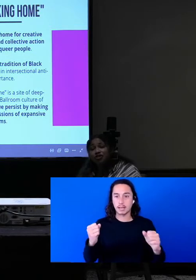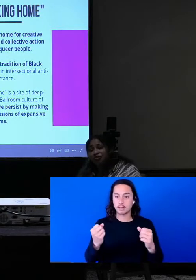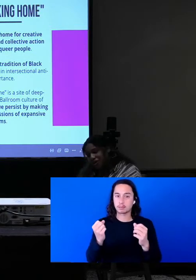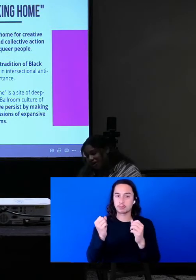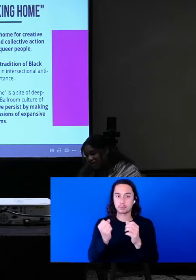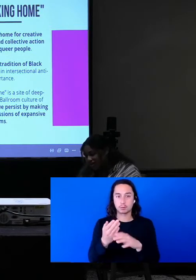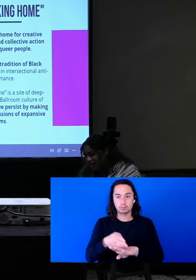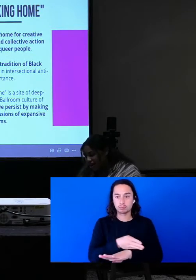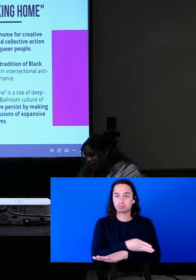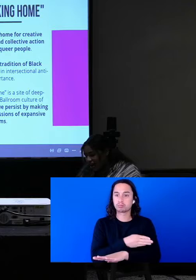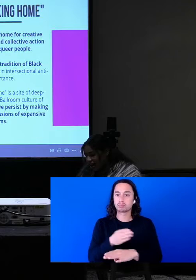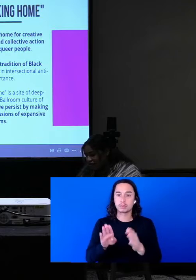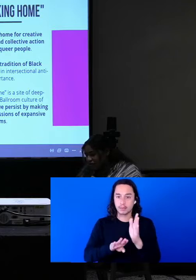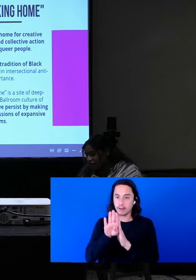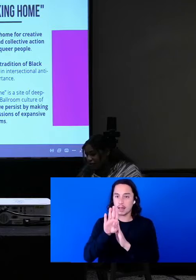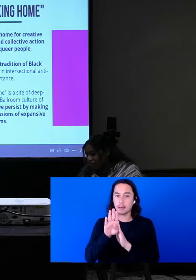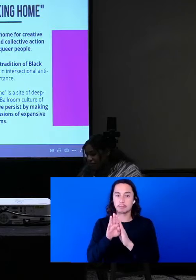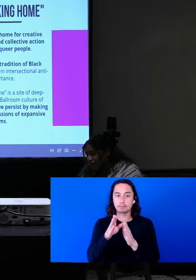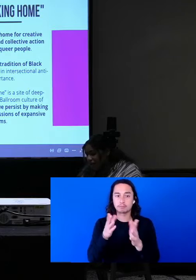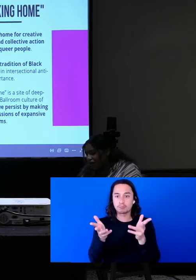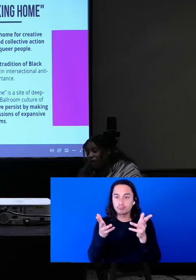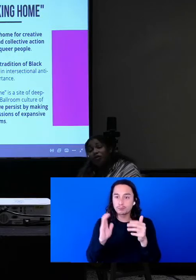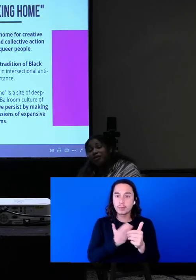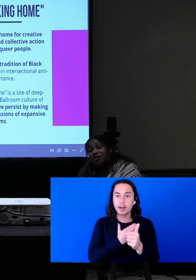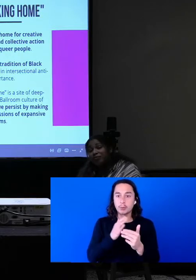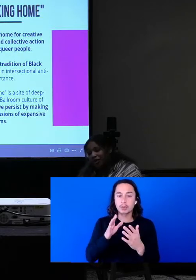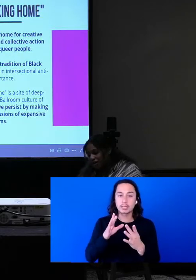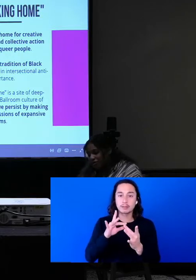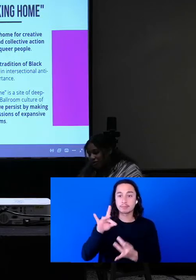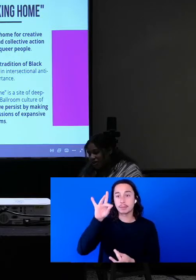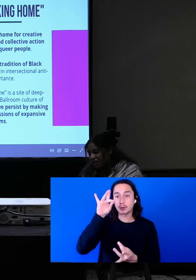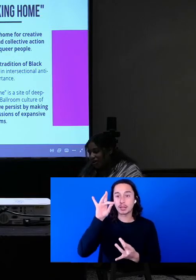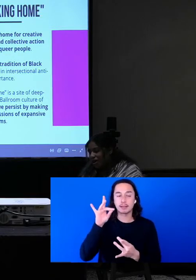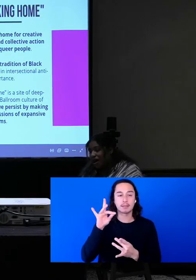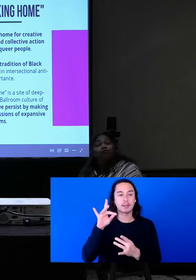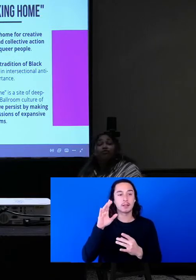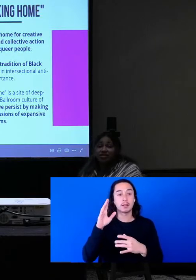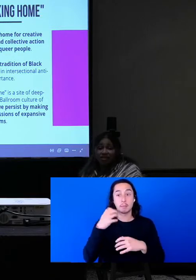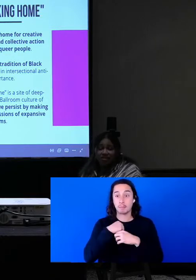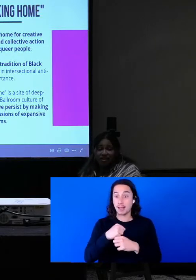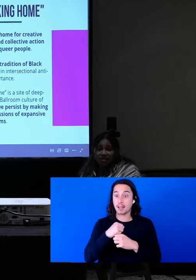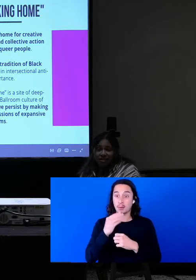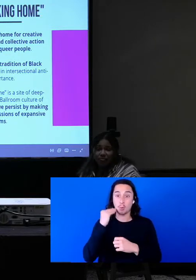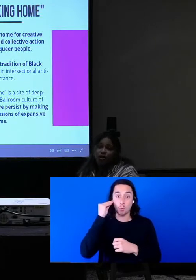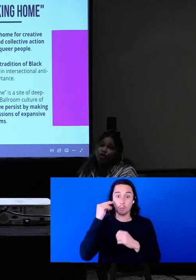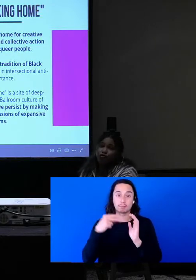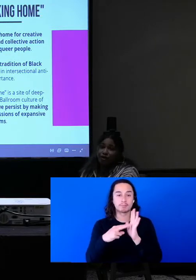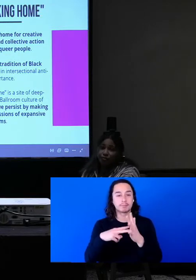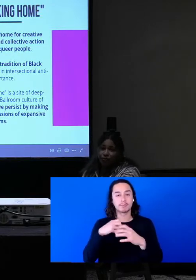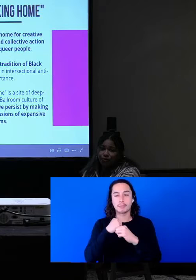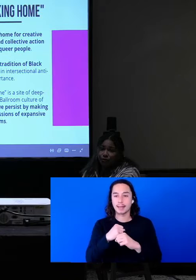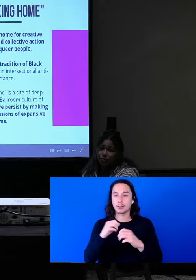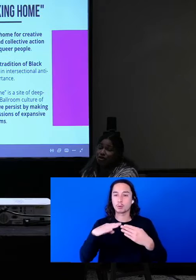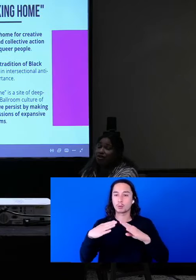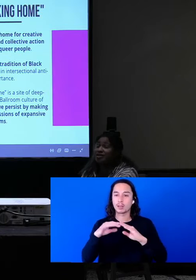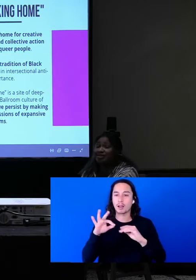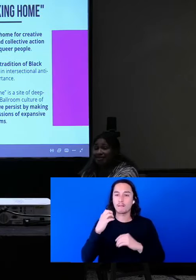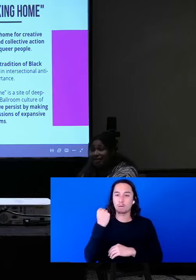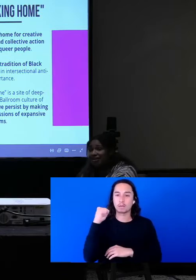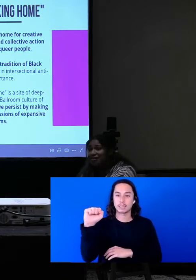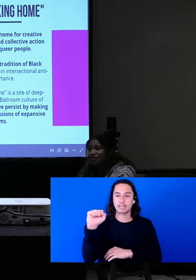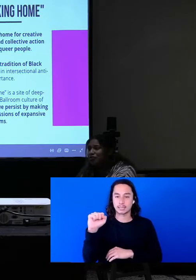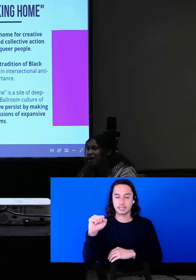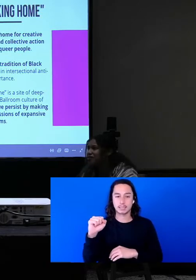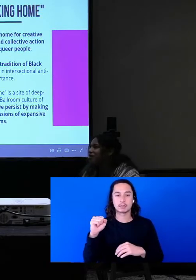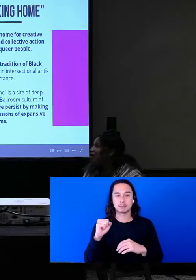to nurture our spirits, and to make home is to make a community of resistance, especially for people who hold